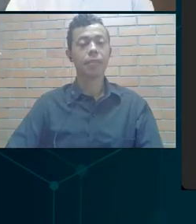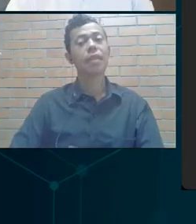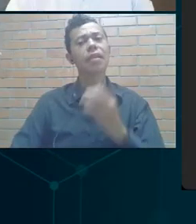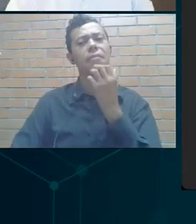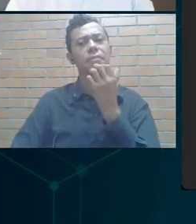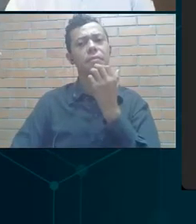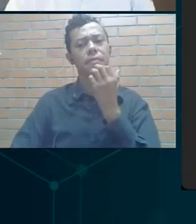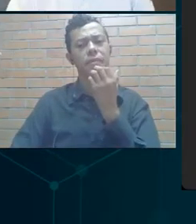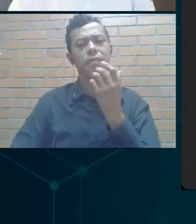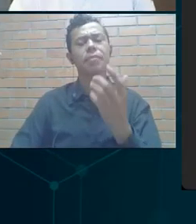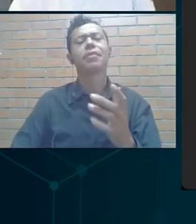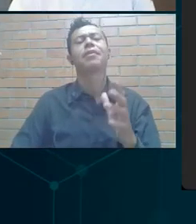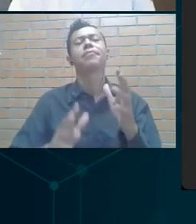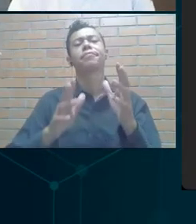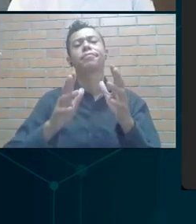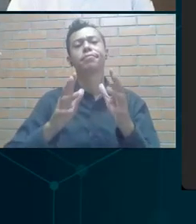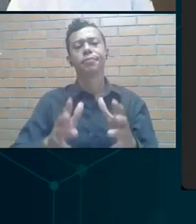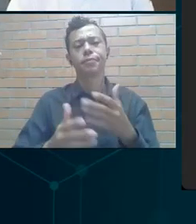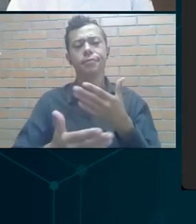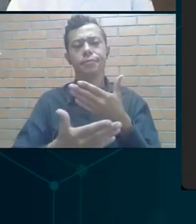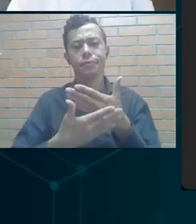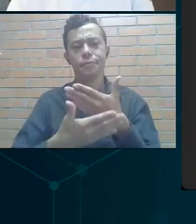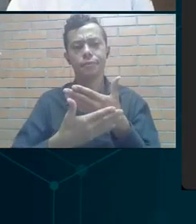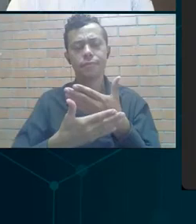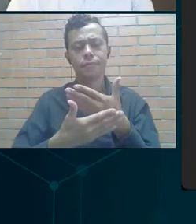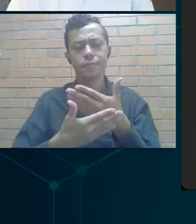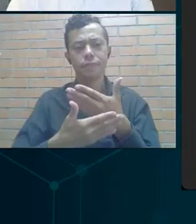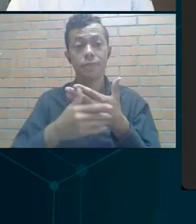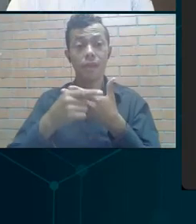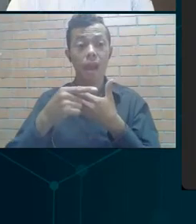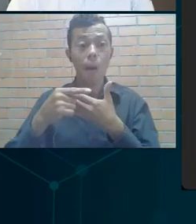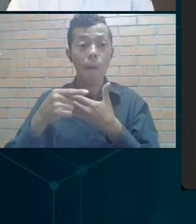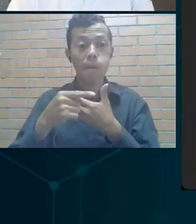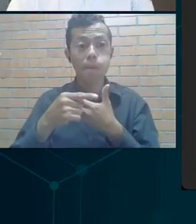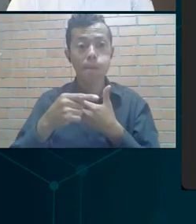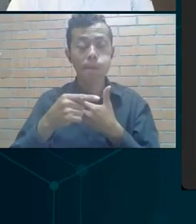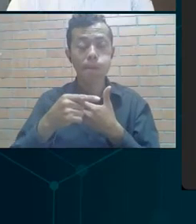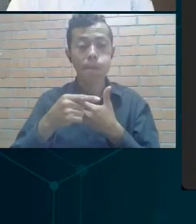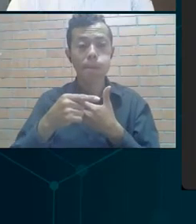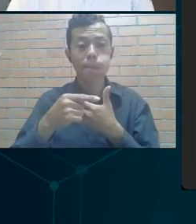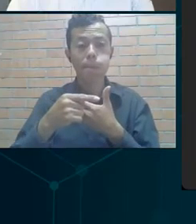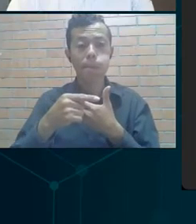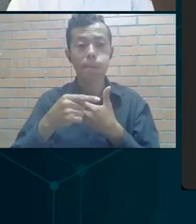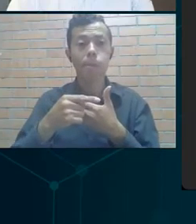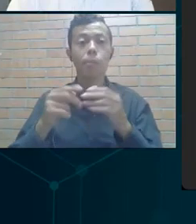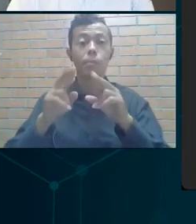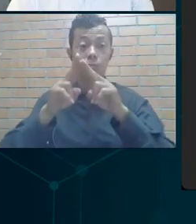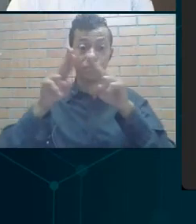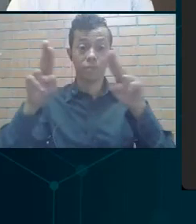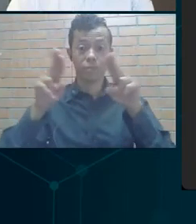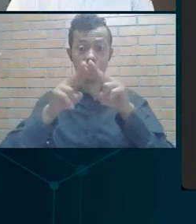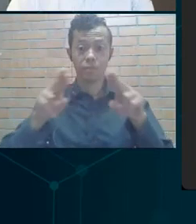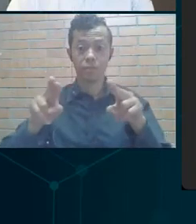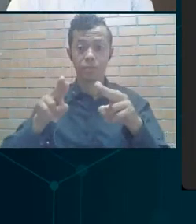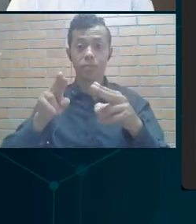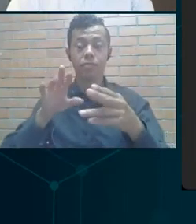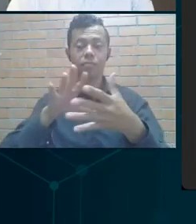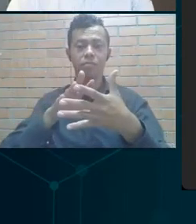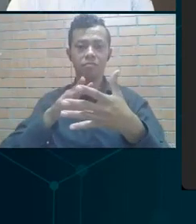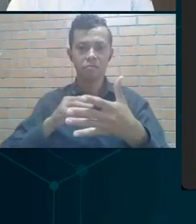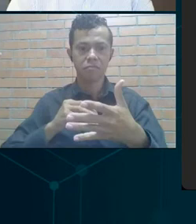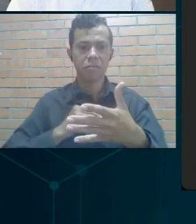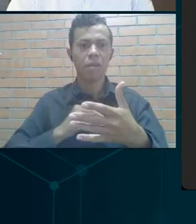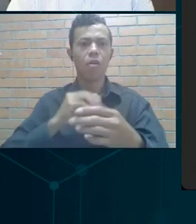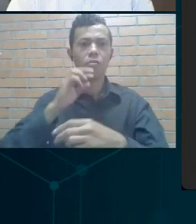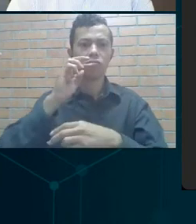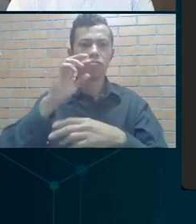London, which allowed me to appear to the world as if I'm sitting in the UK. And so I could access the rugby games that were